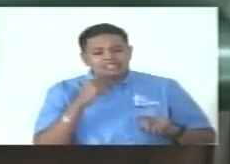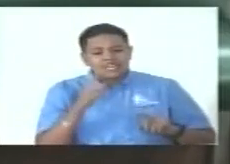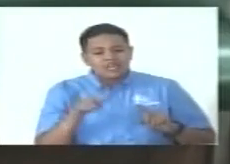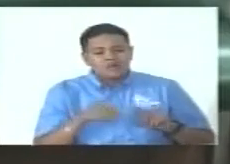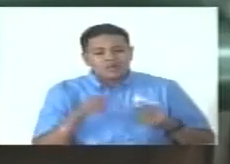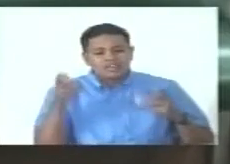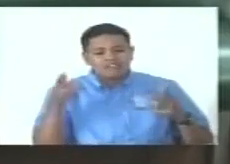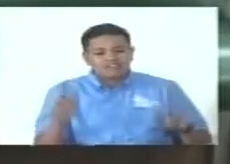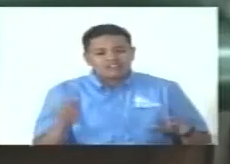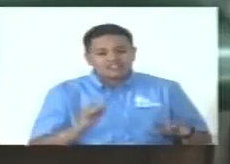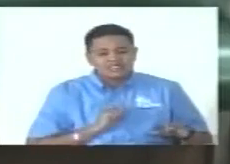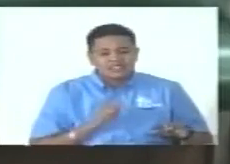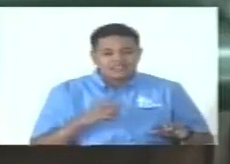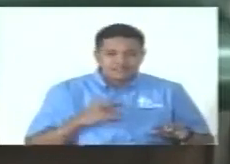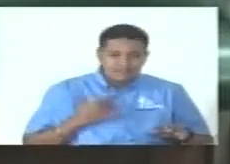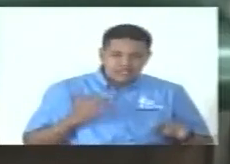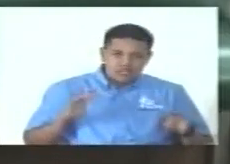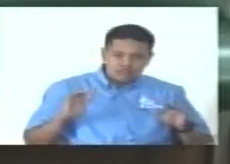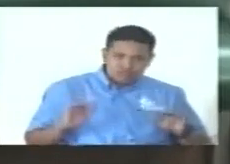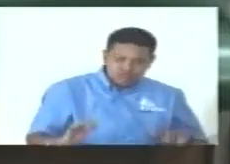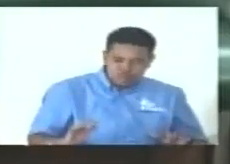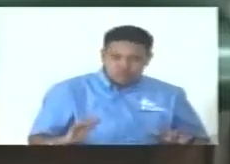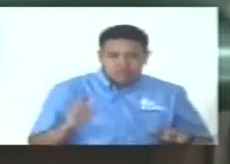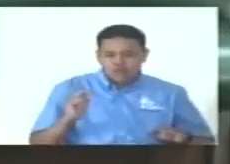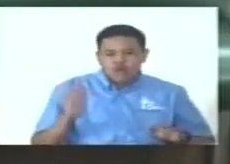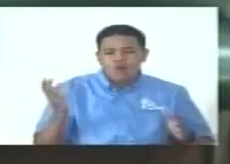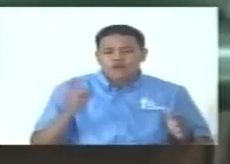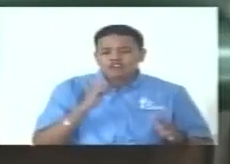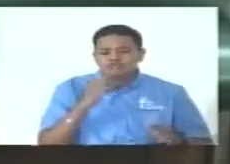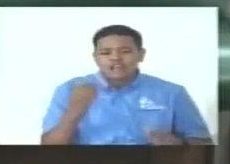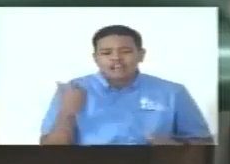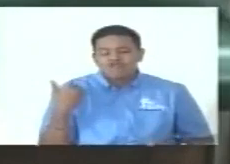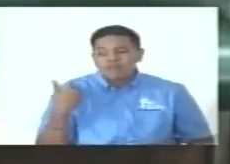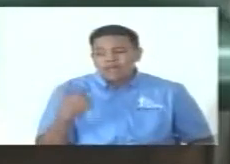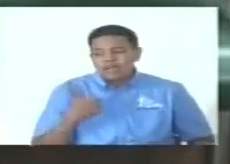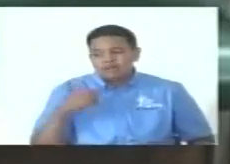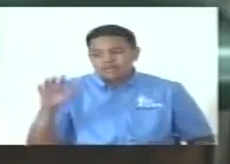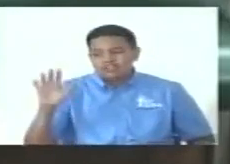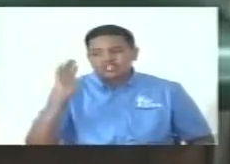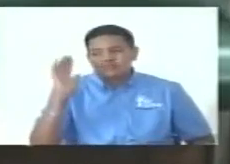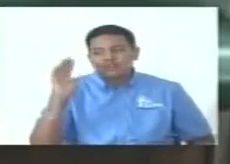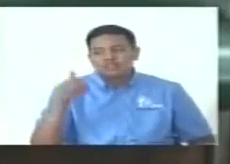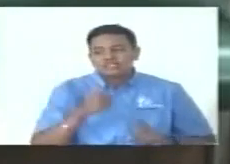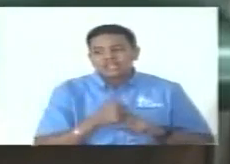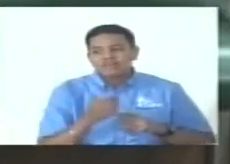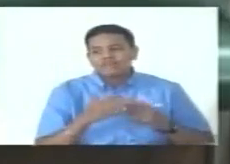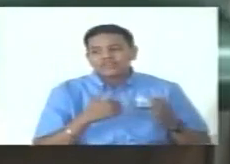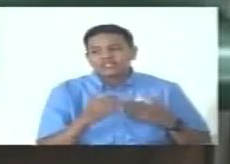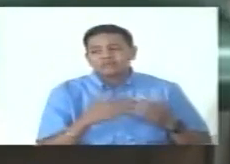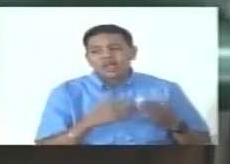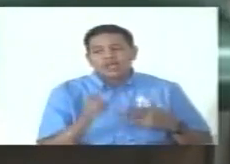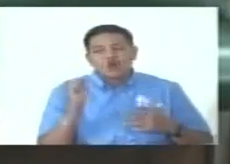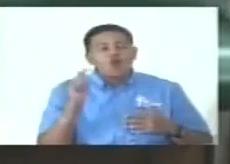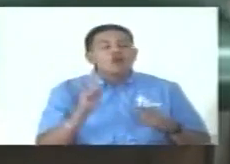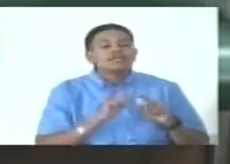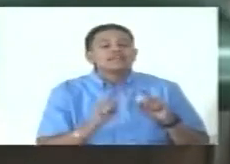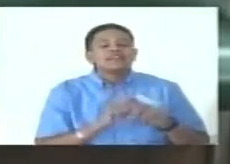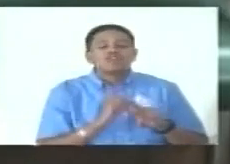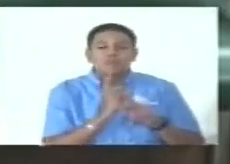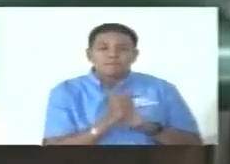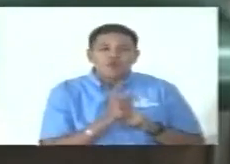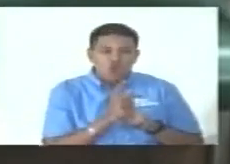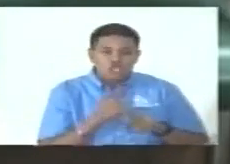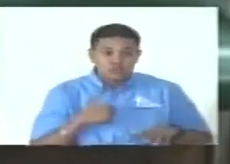I was consoled. Because what it reminded me is that in spite of all the precautions which are